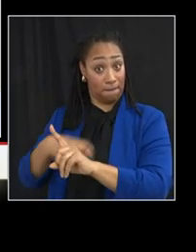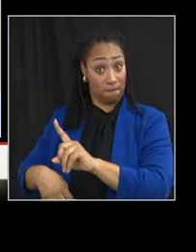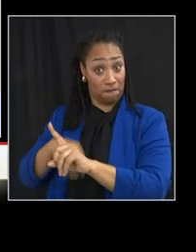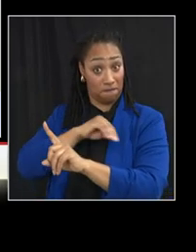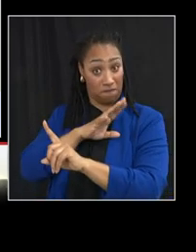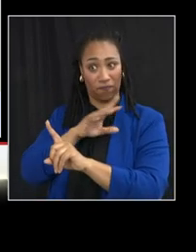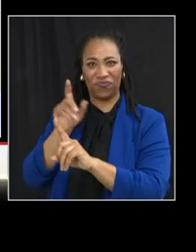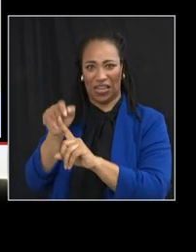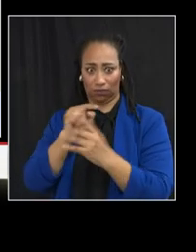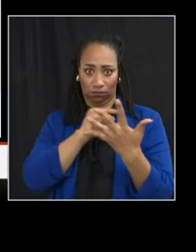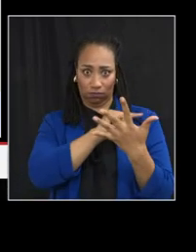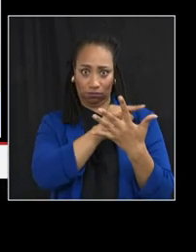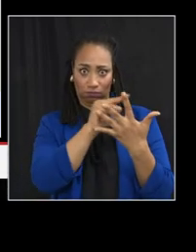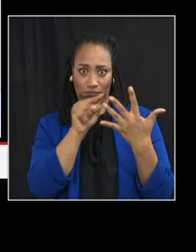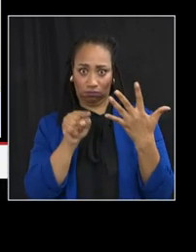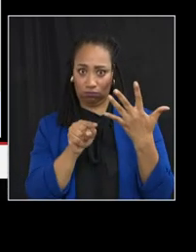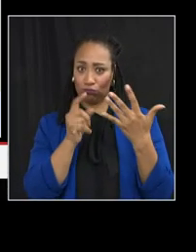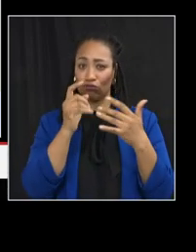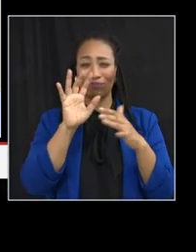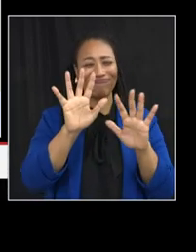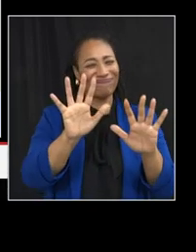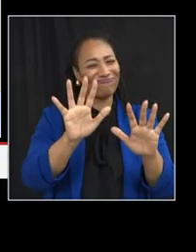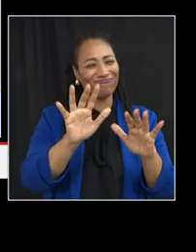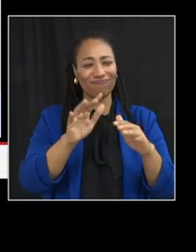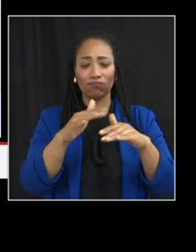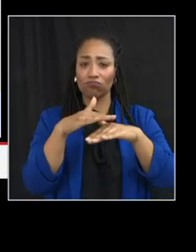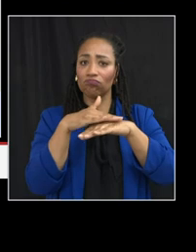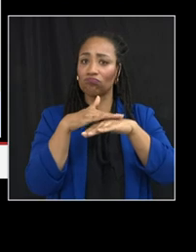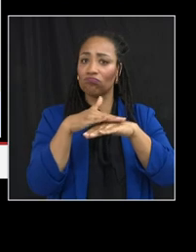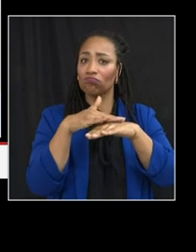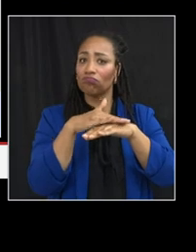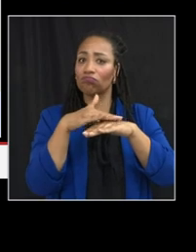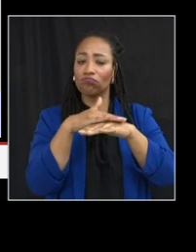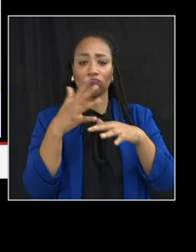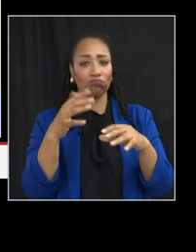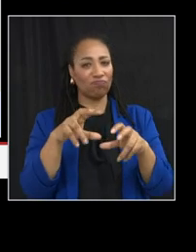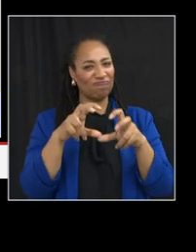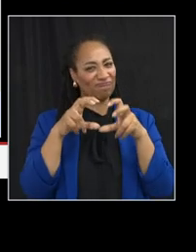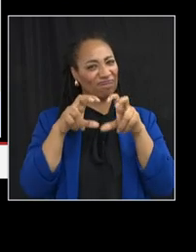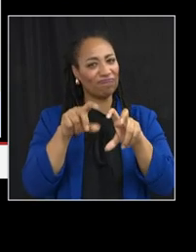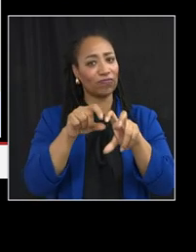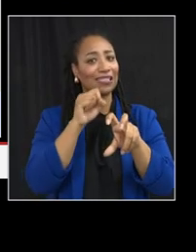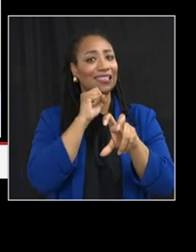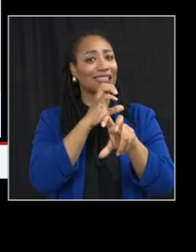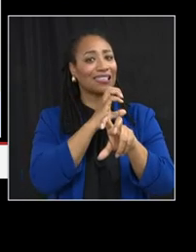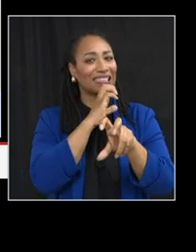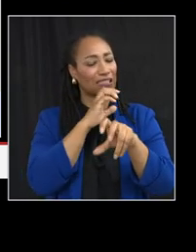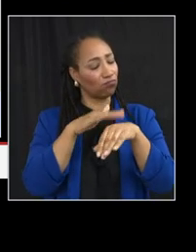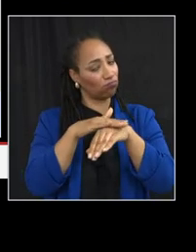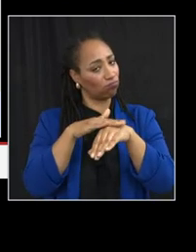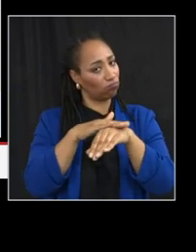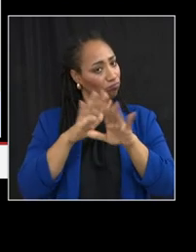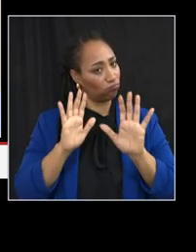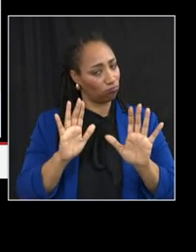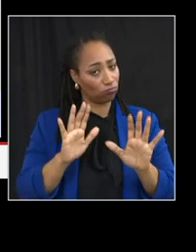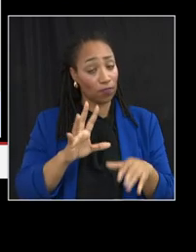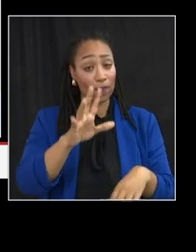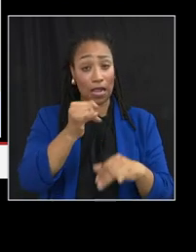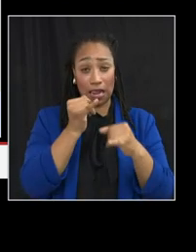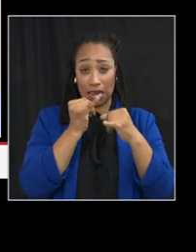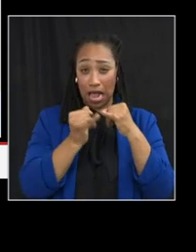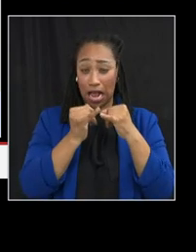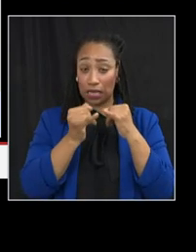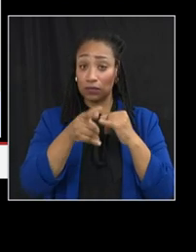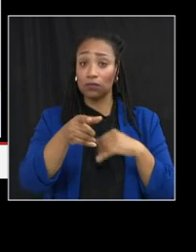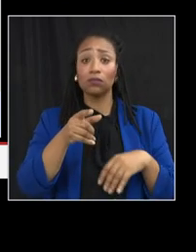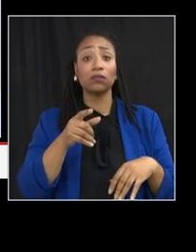the city specifically for seniors. And then last, but certainly not least, Mayor Bowser cut the ribbon on the new $40